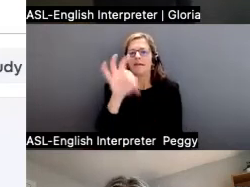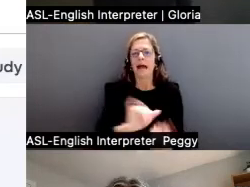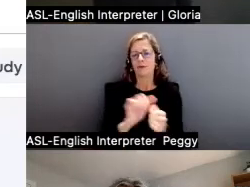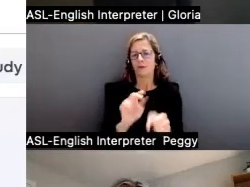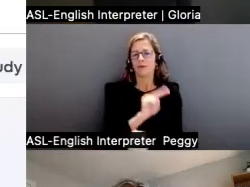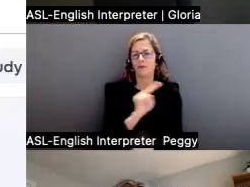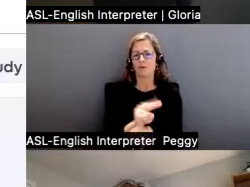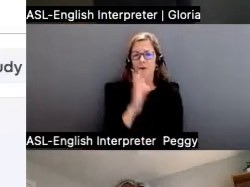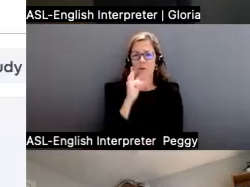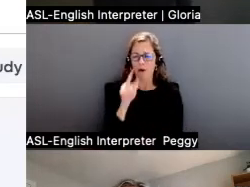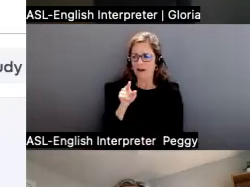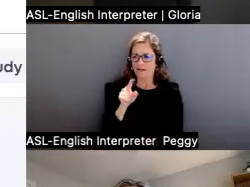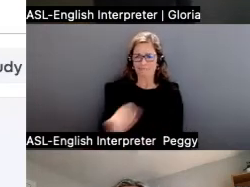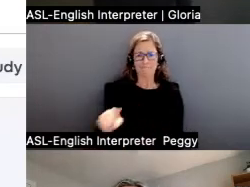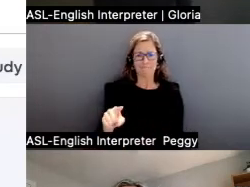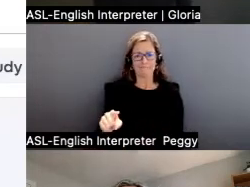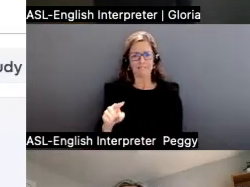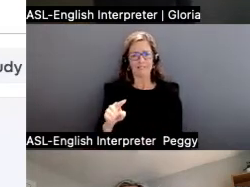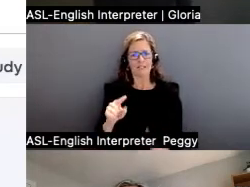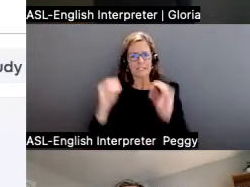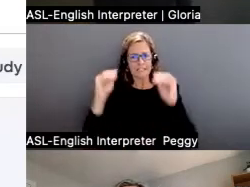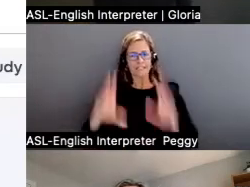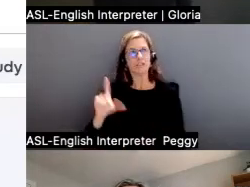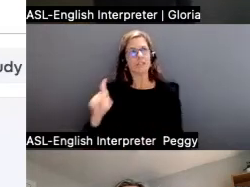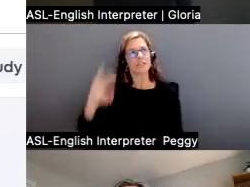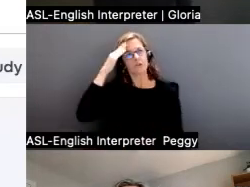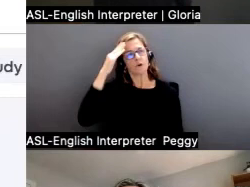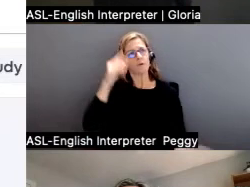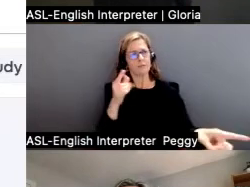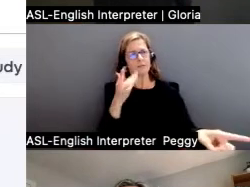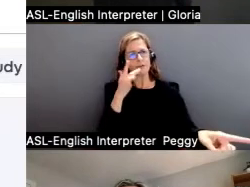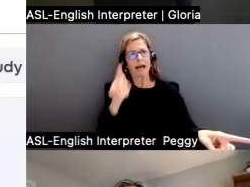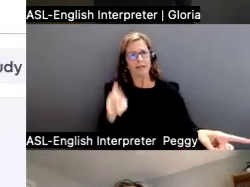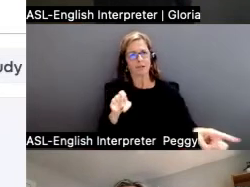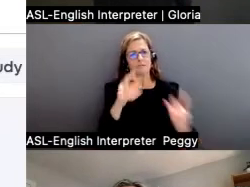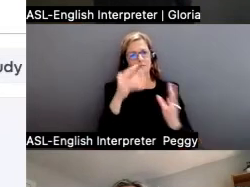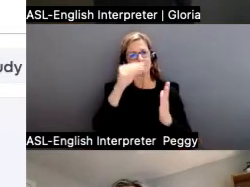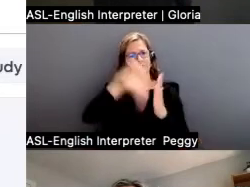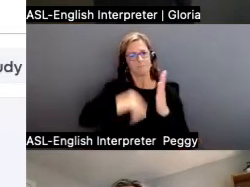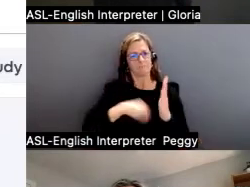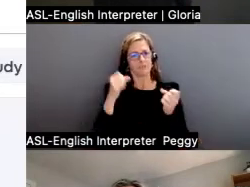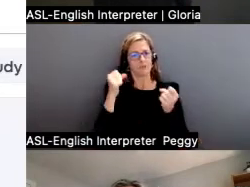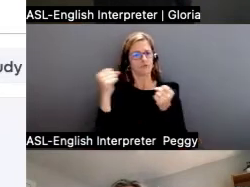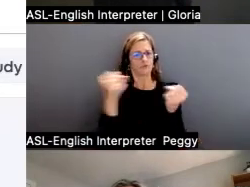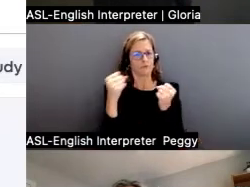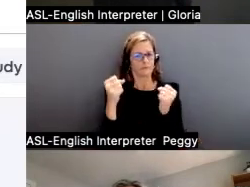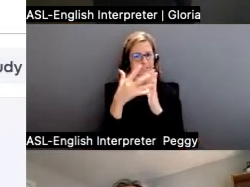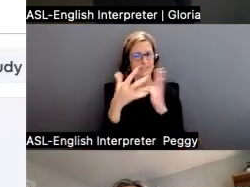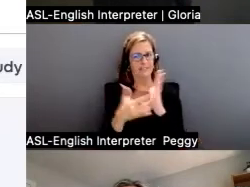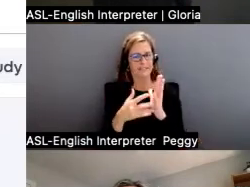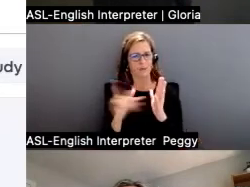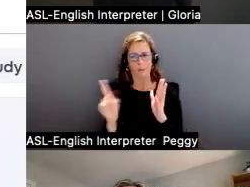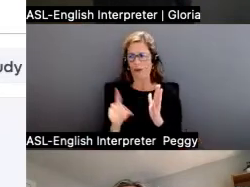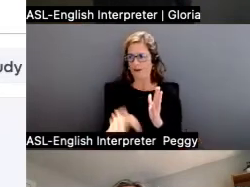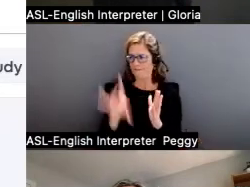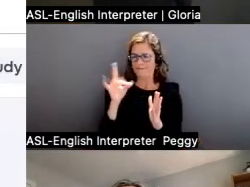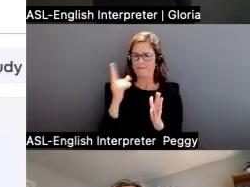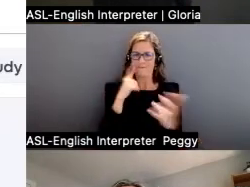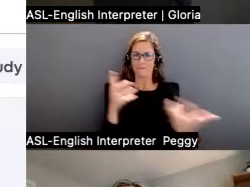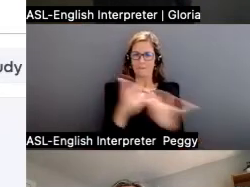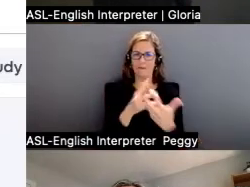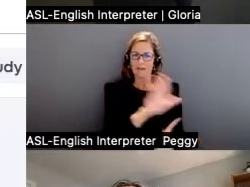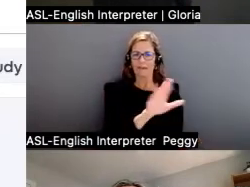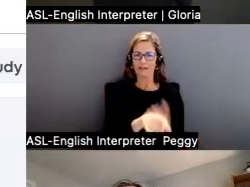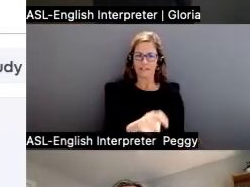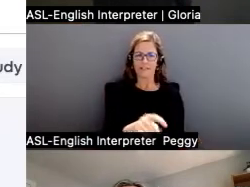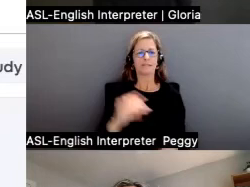those activities for the learners as well. But I can create from scratch and I can do class, study set, or folder. So